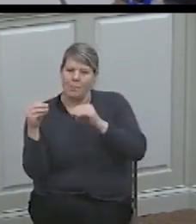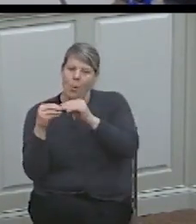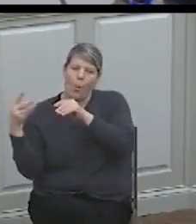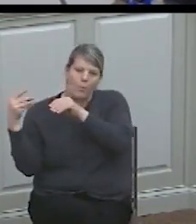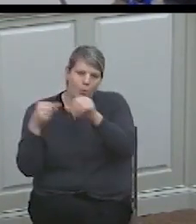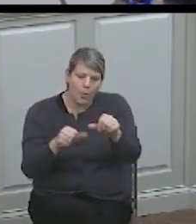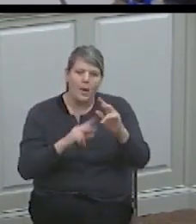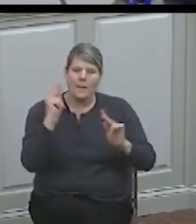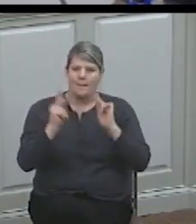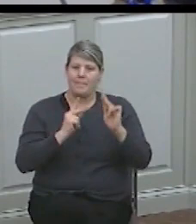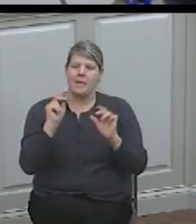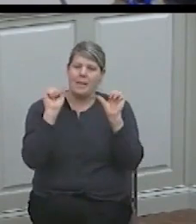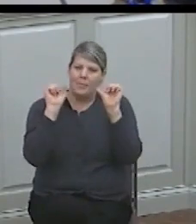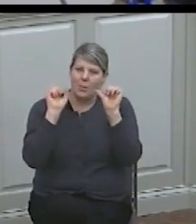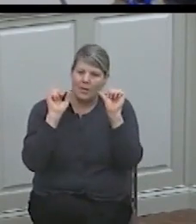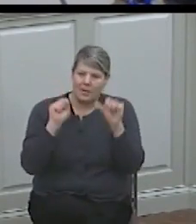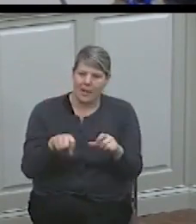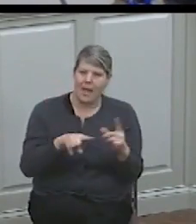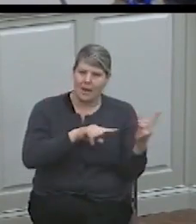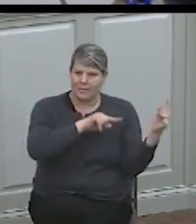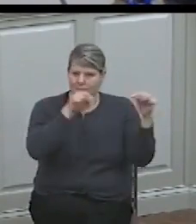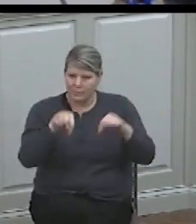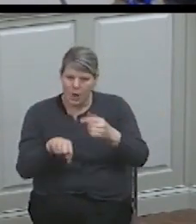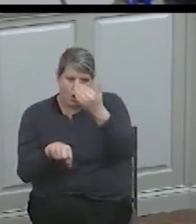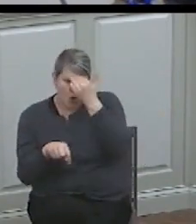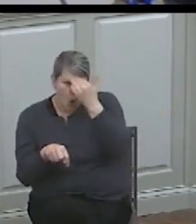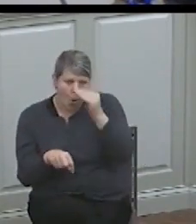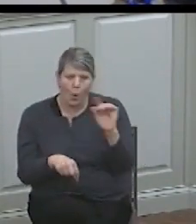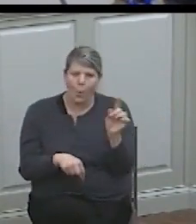of town, to get to their goals, Center College, for example.